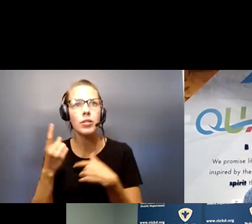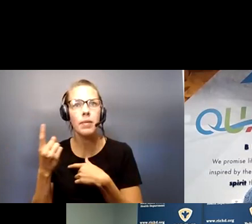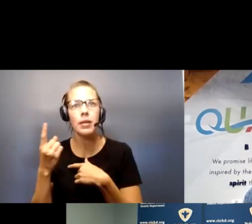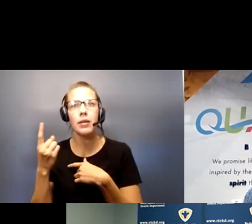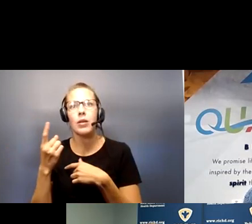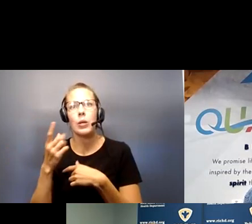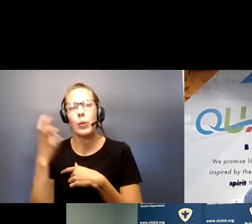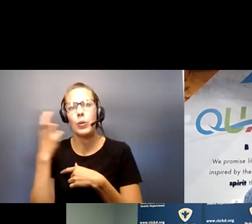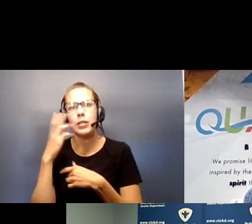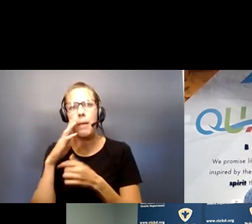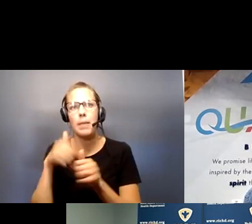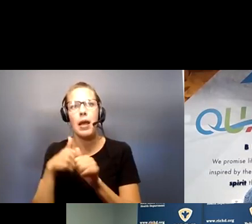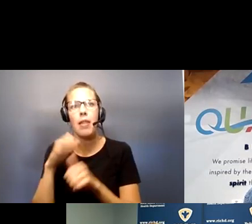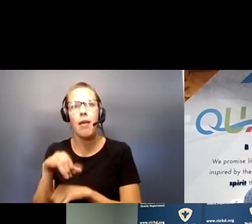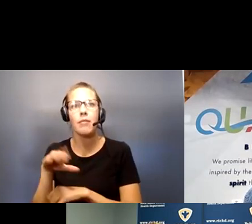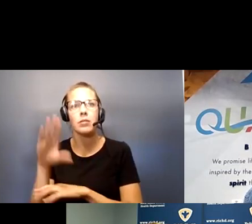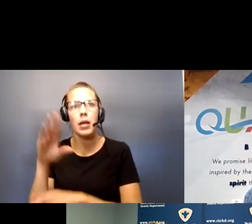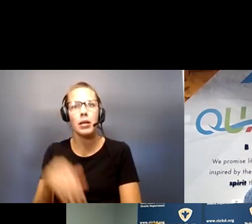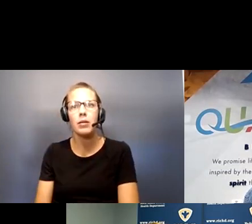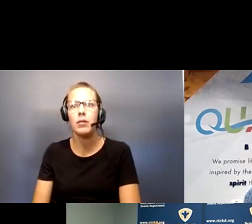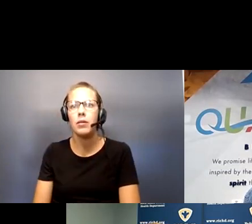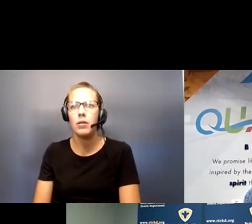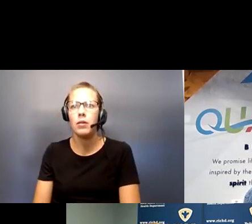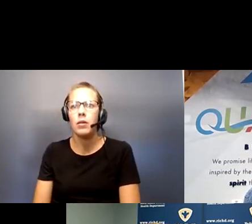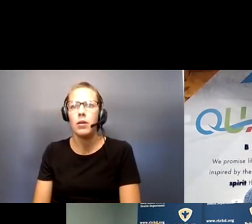the reason behind the spike?